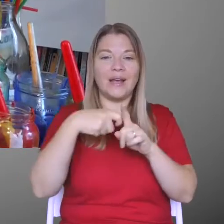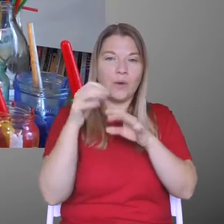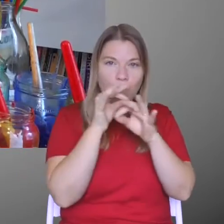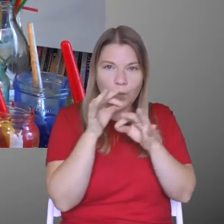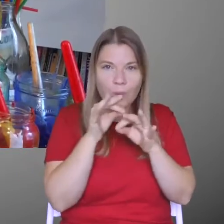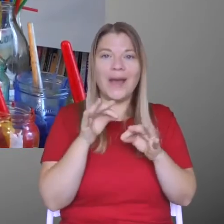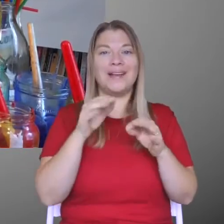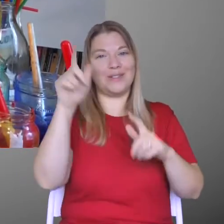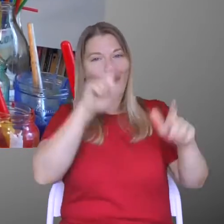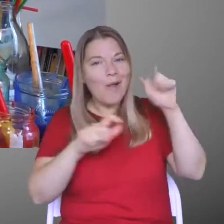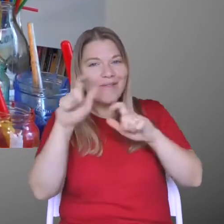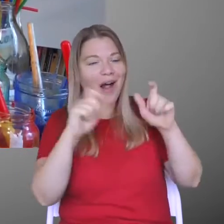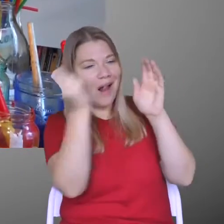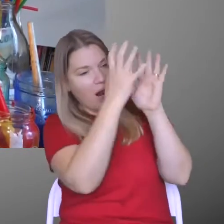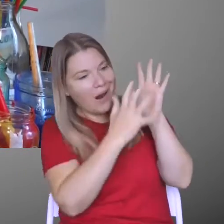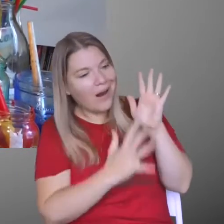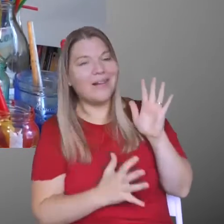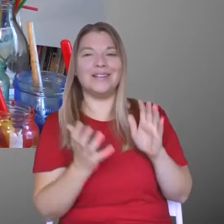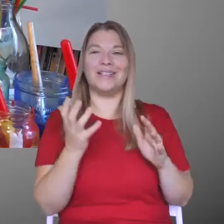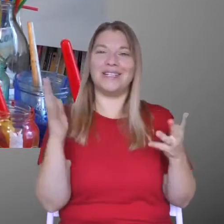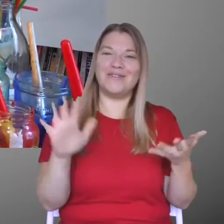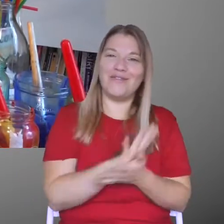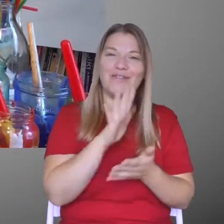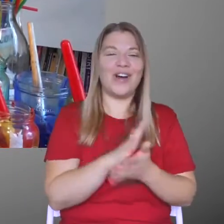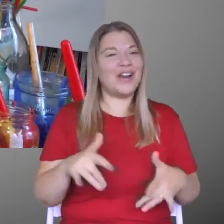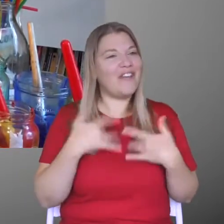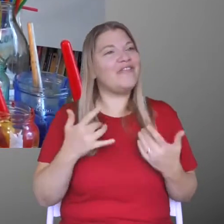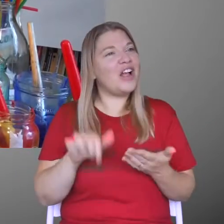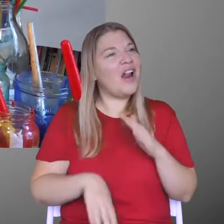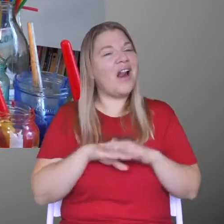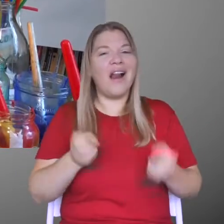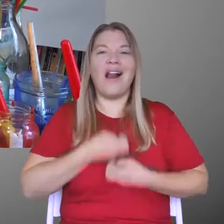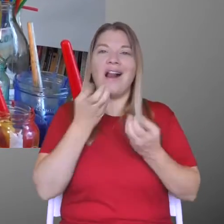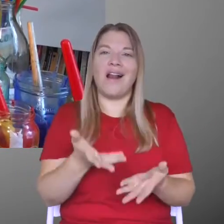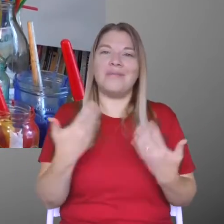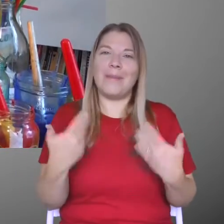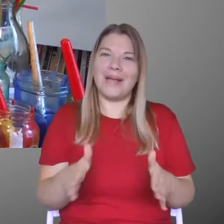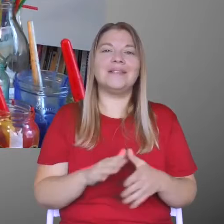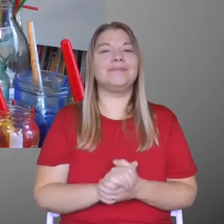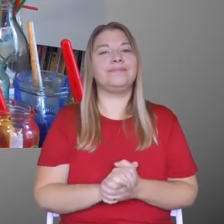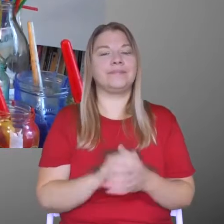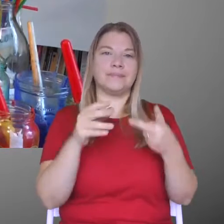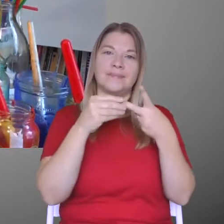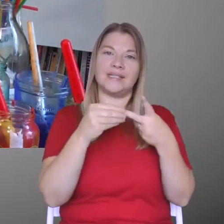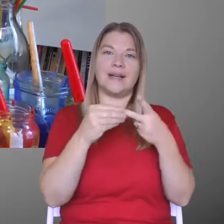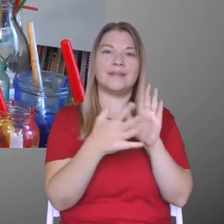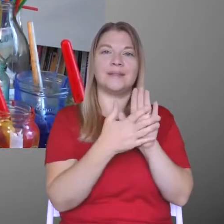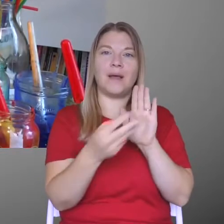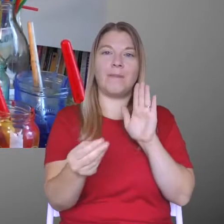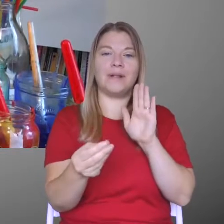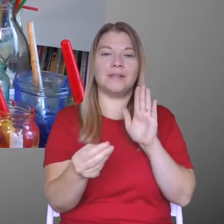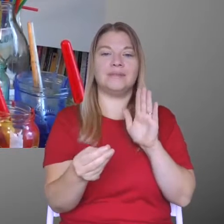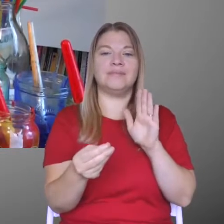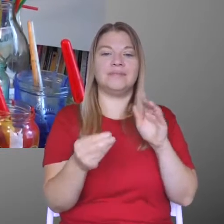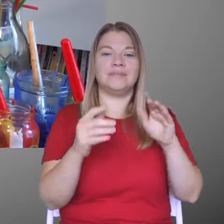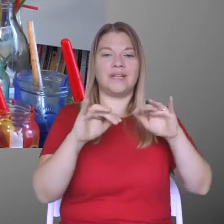fun, and it's really, really expressive. Here's another example. I've got an A4 sheet